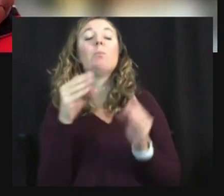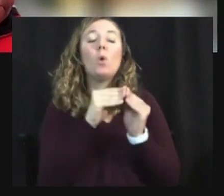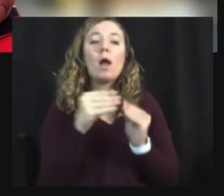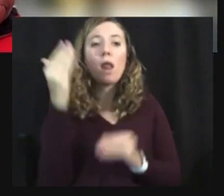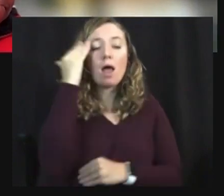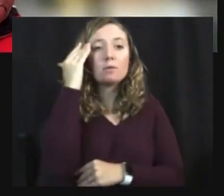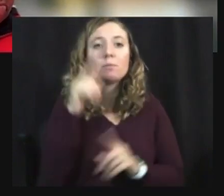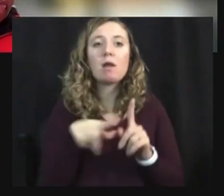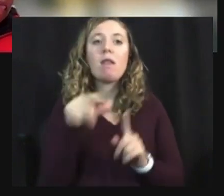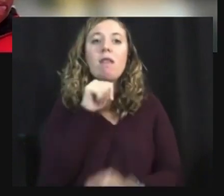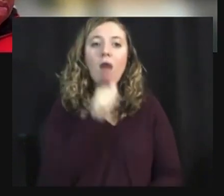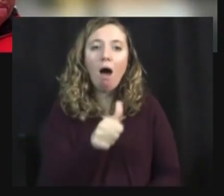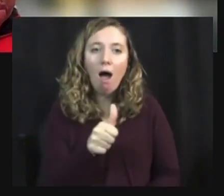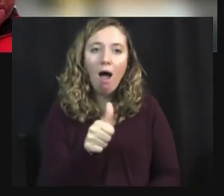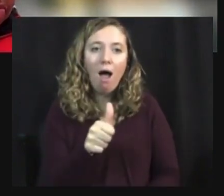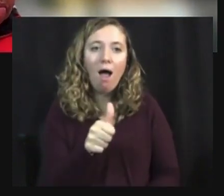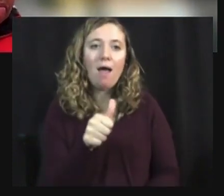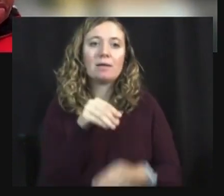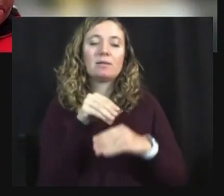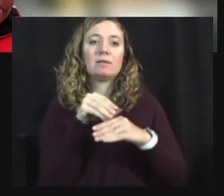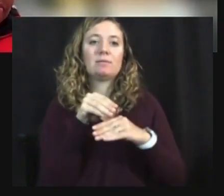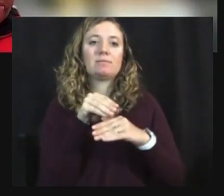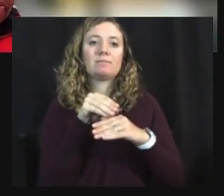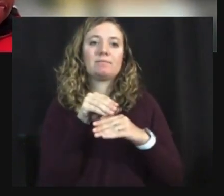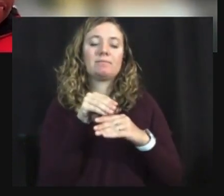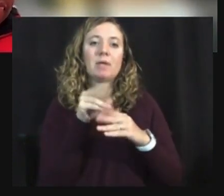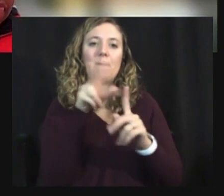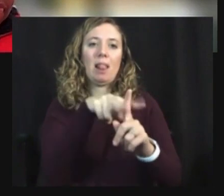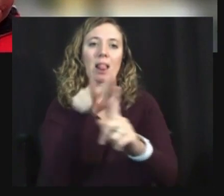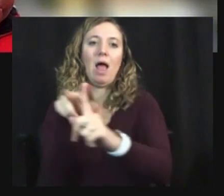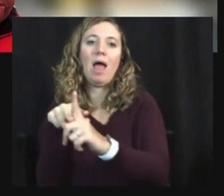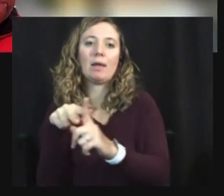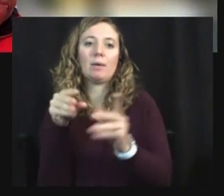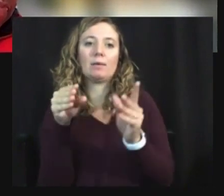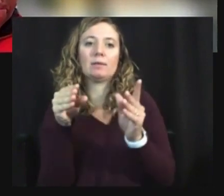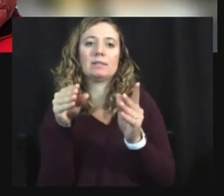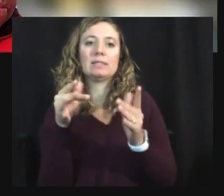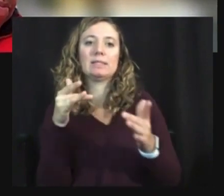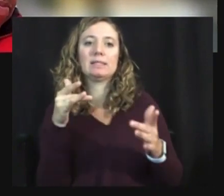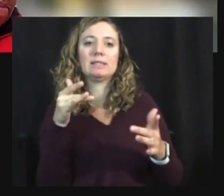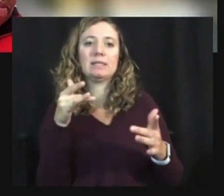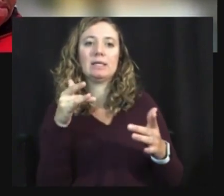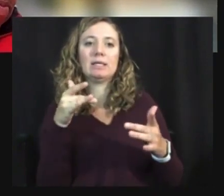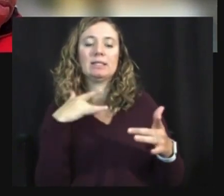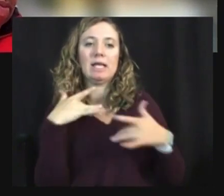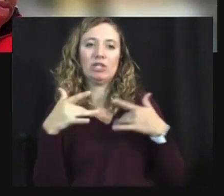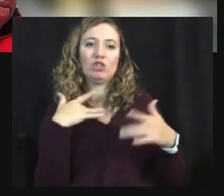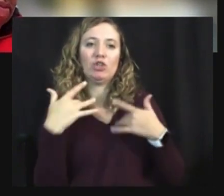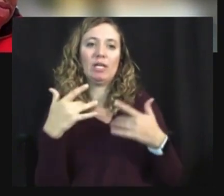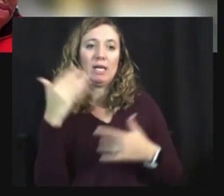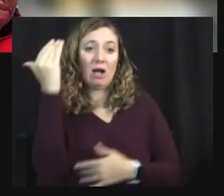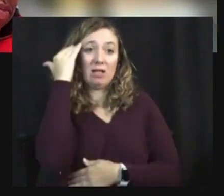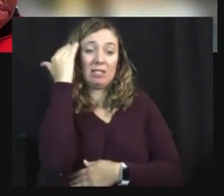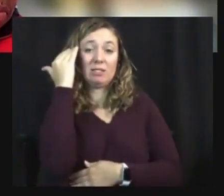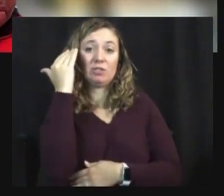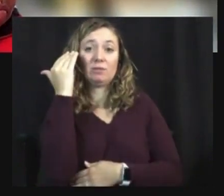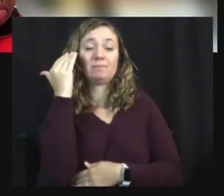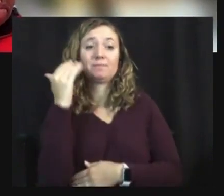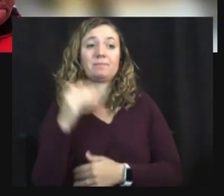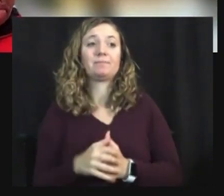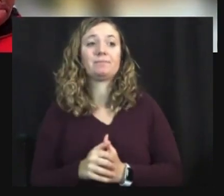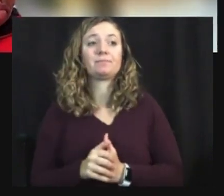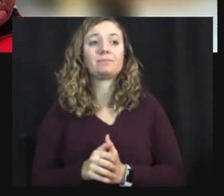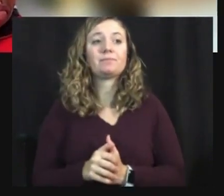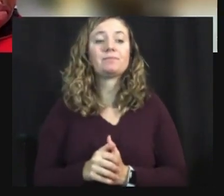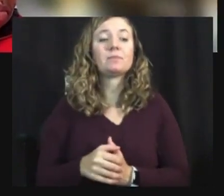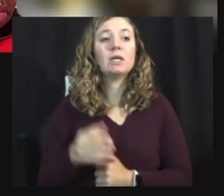It will be great if every school work with a neurodivergent adult